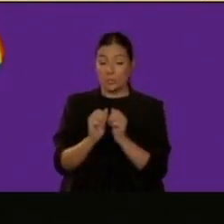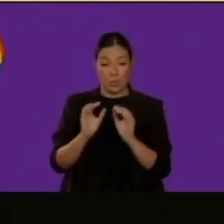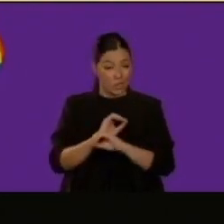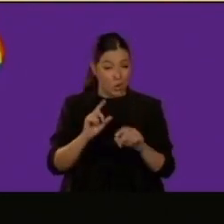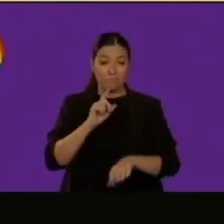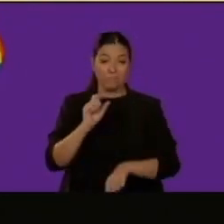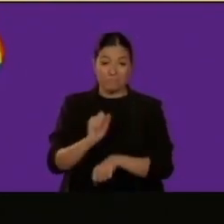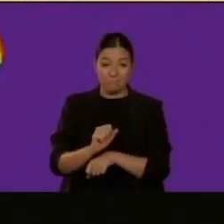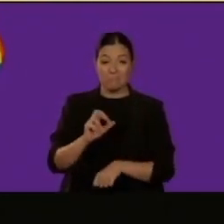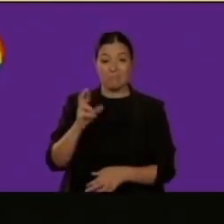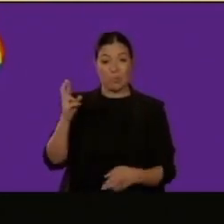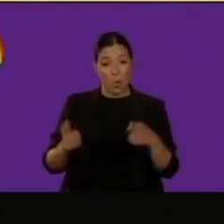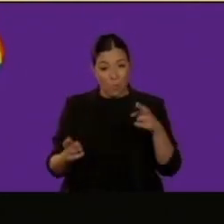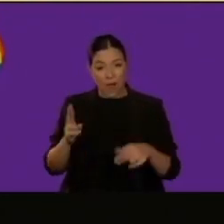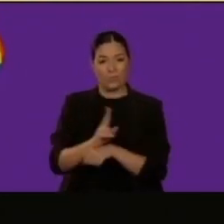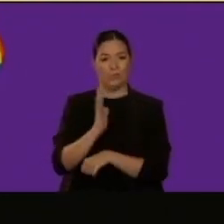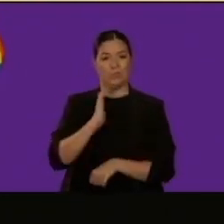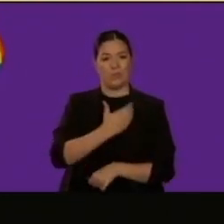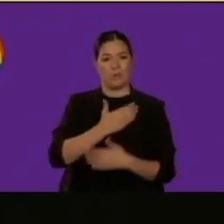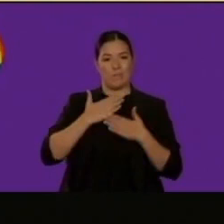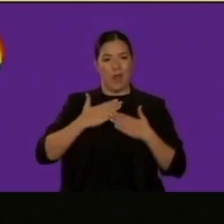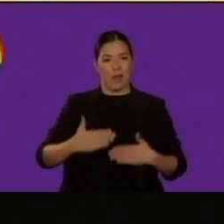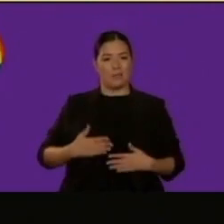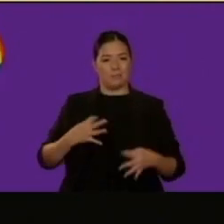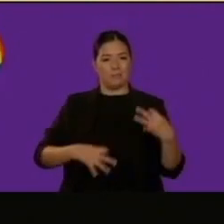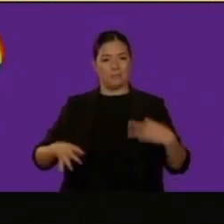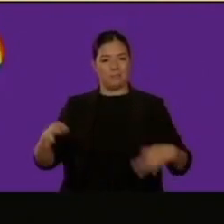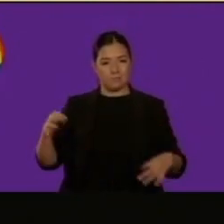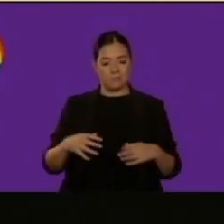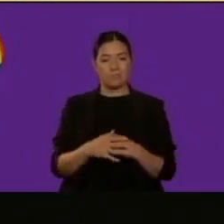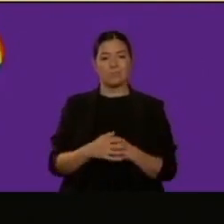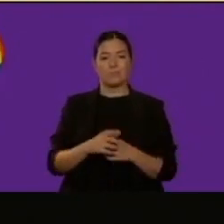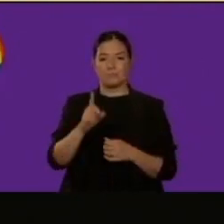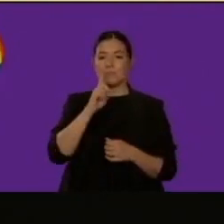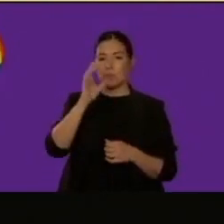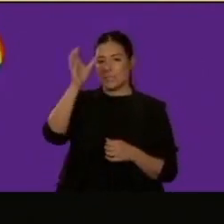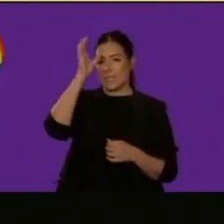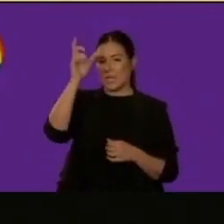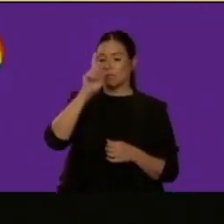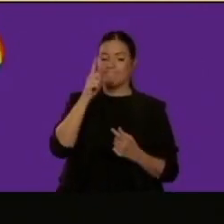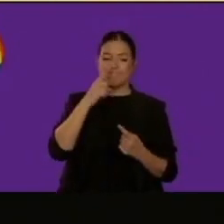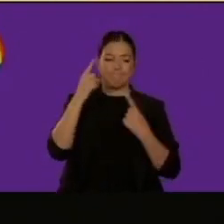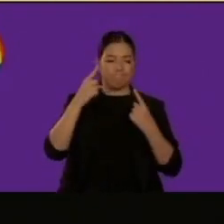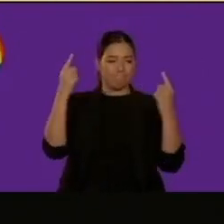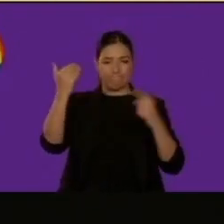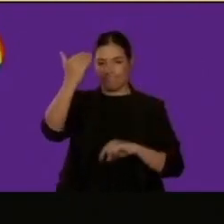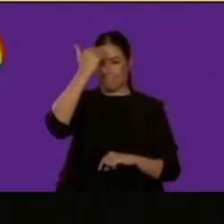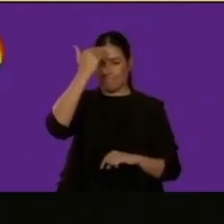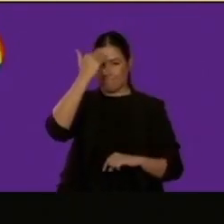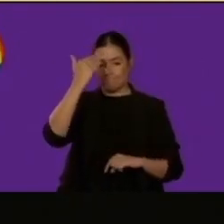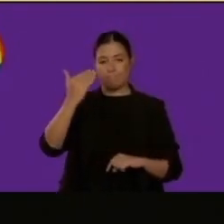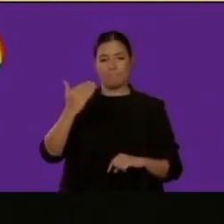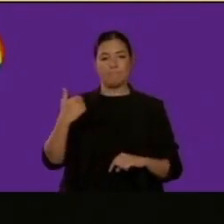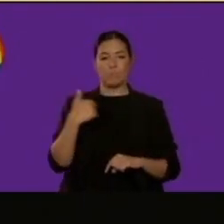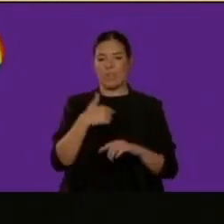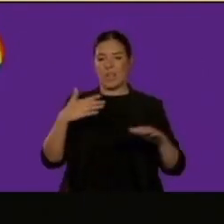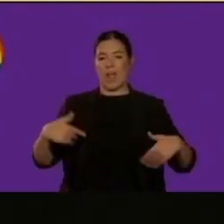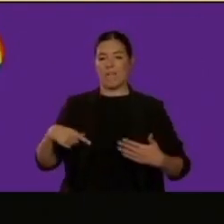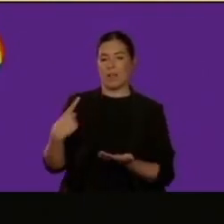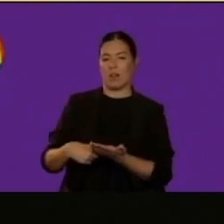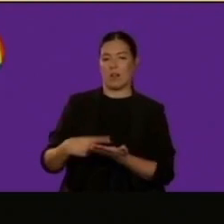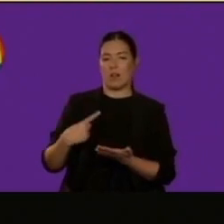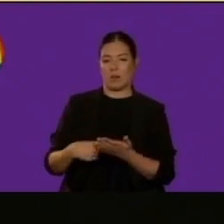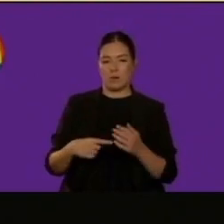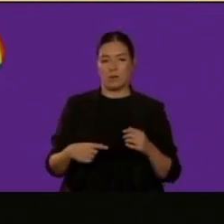comes from Montessori and technology. It's a European project that we had in our university, and we are